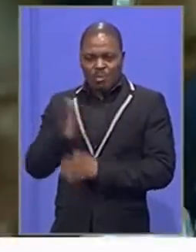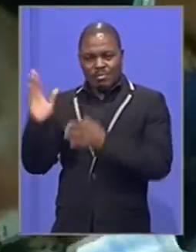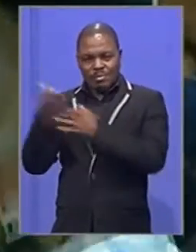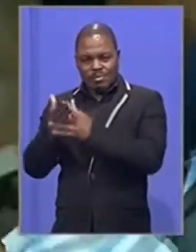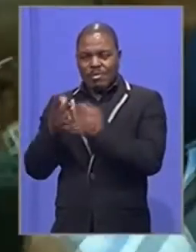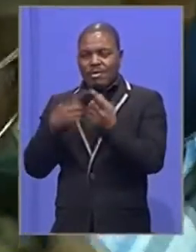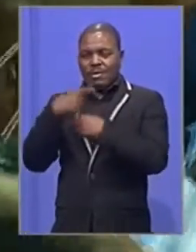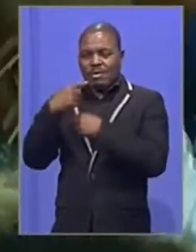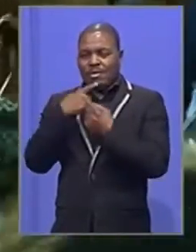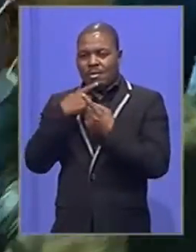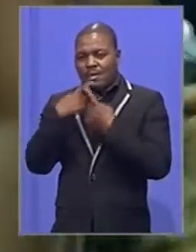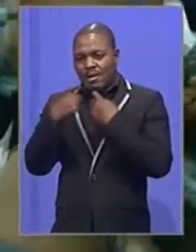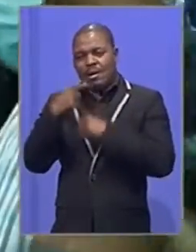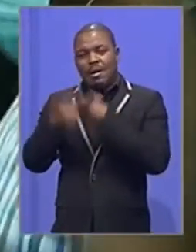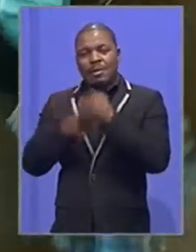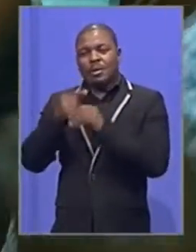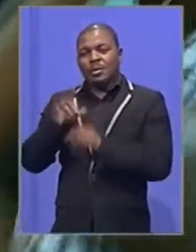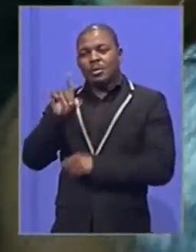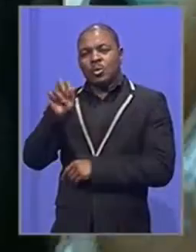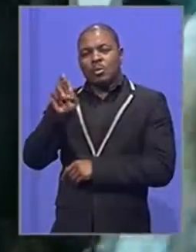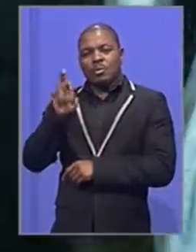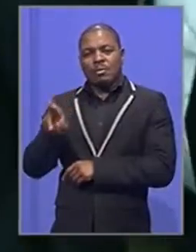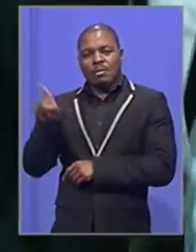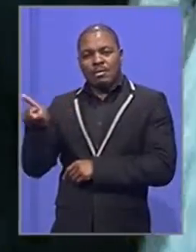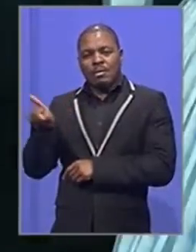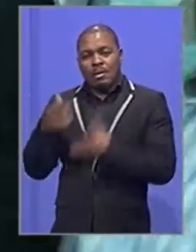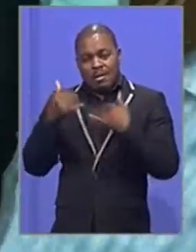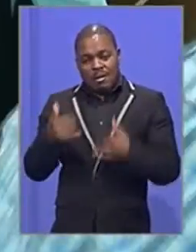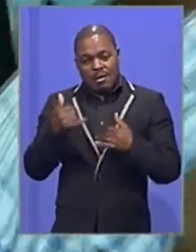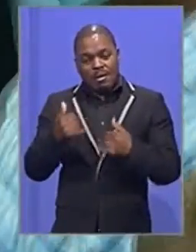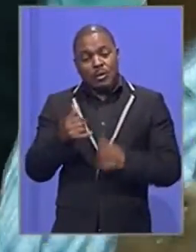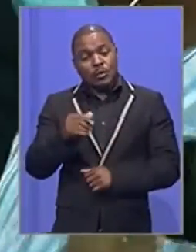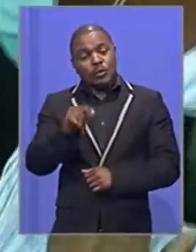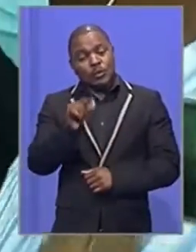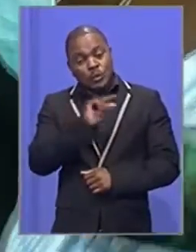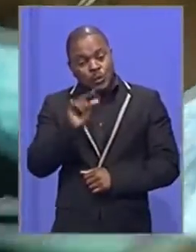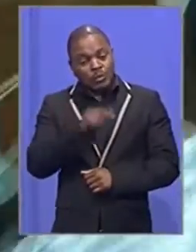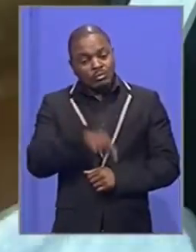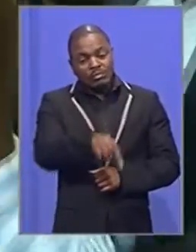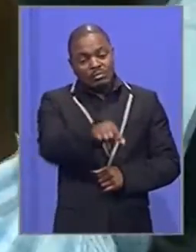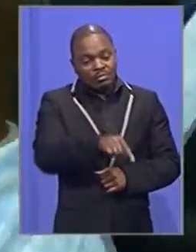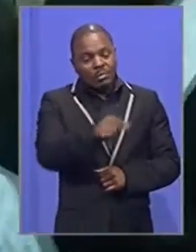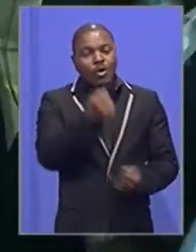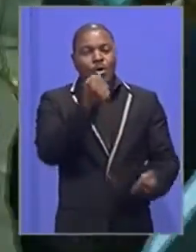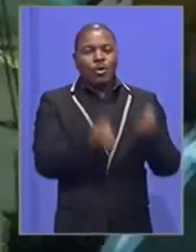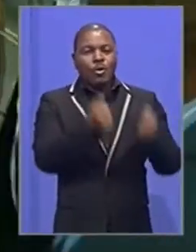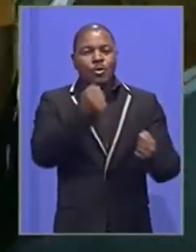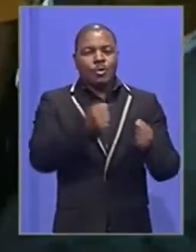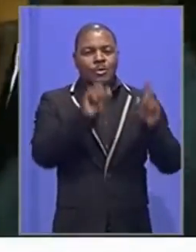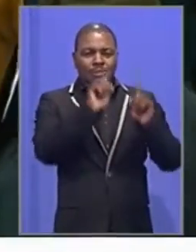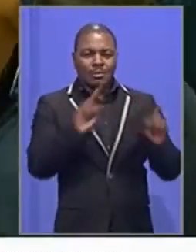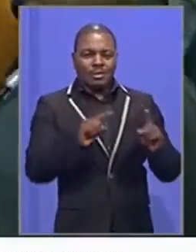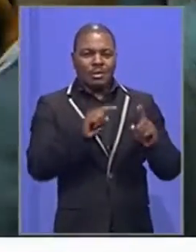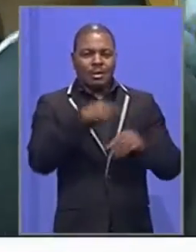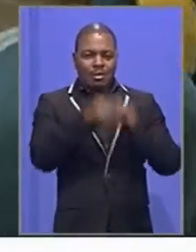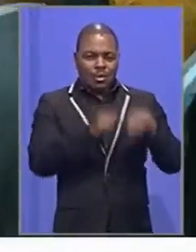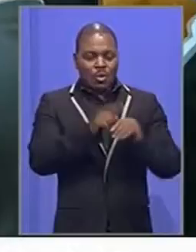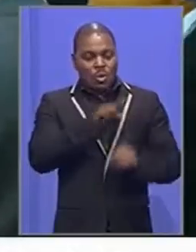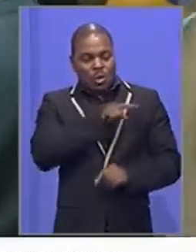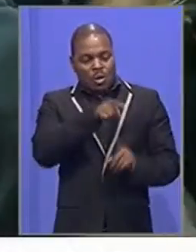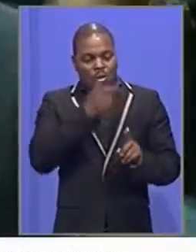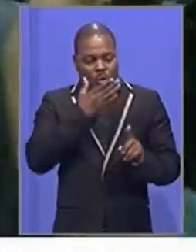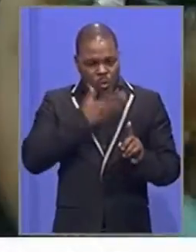Downer. Ketsahalo tsa tsatsing lena di etsahala matsatsi a mmalwa pele ho diwa kahlolo nyeweng ya hae e ikgethileng ya hore motjhutjhisi a